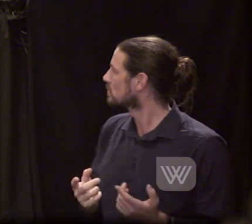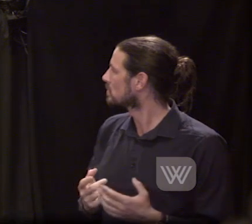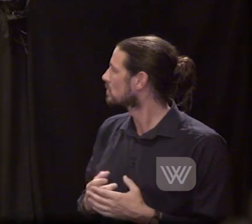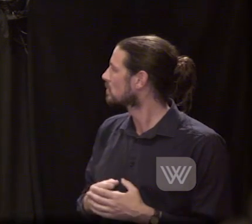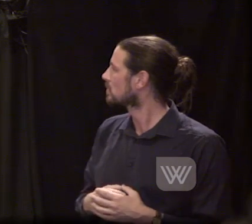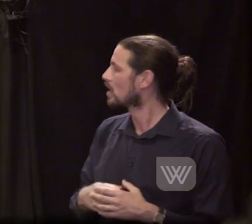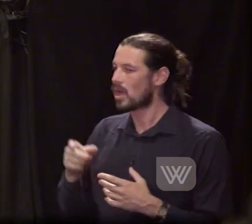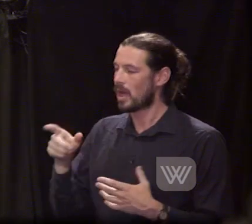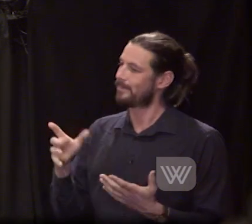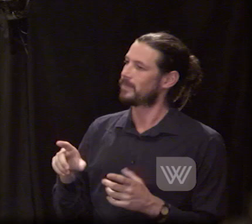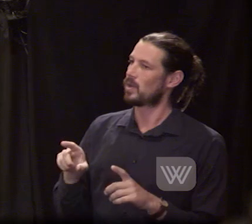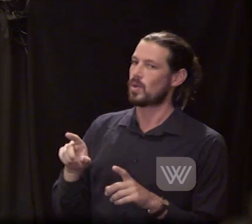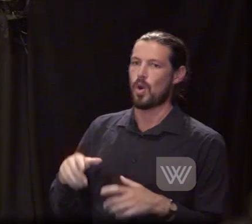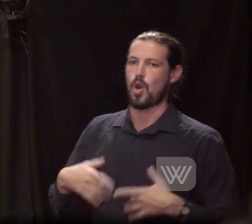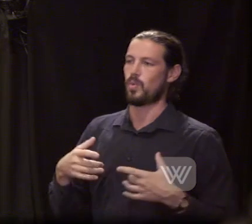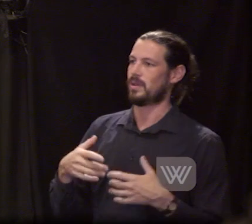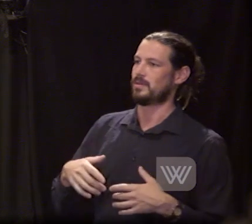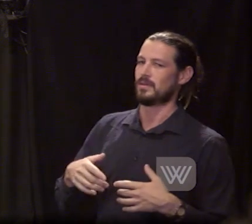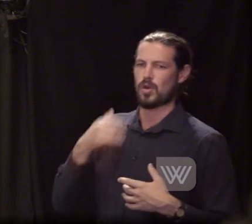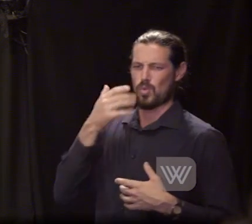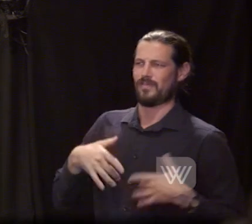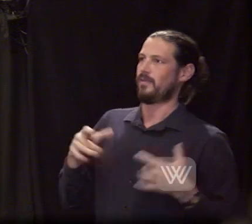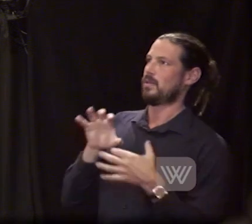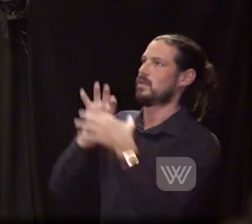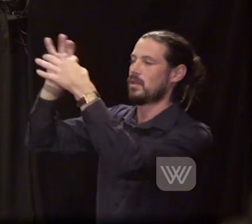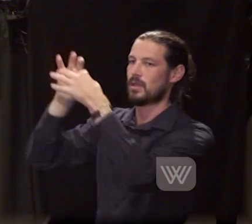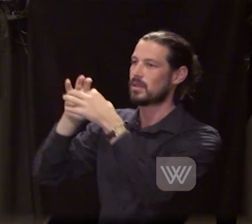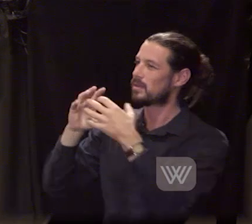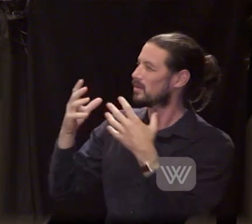touched in that way by having a greater calling, wanting to be part of a bigger thing?